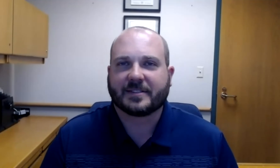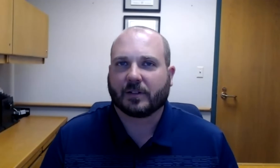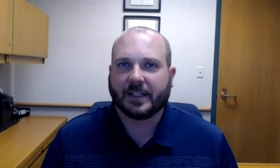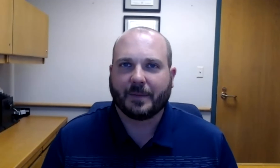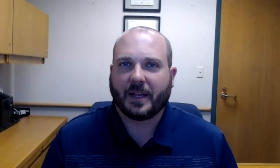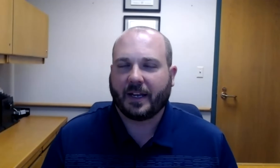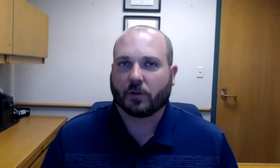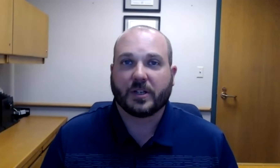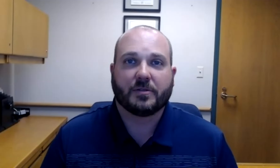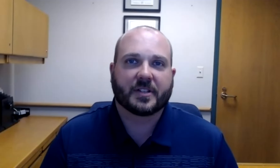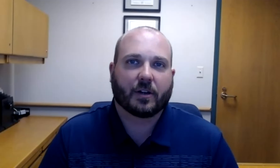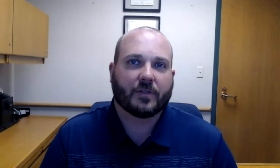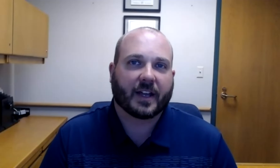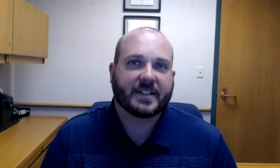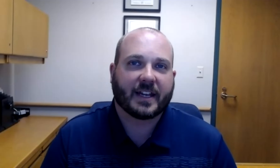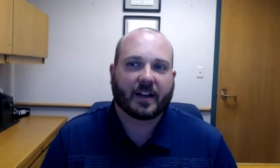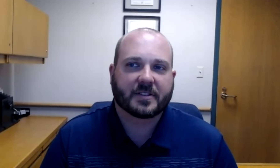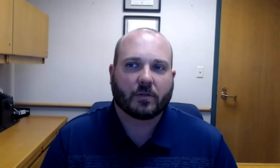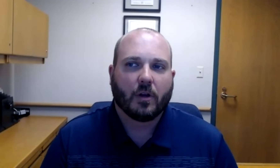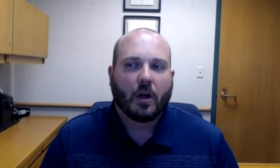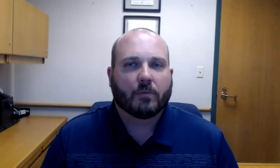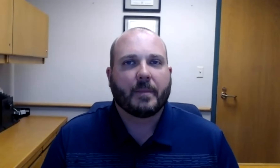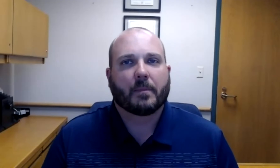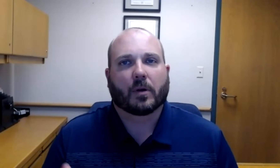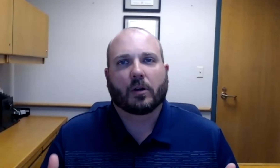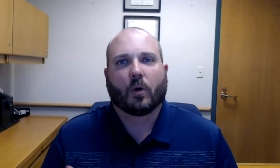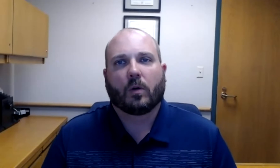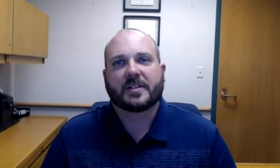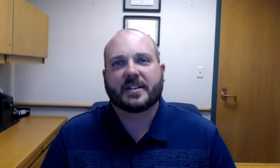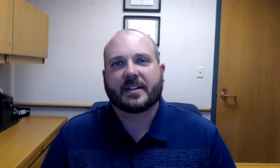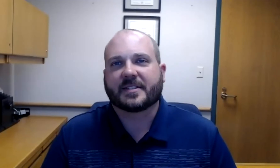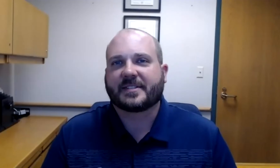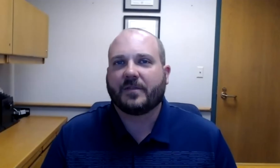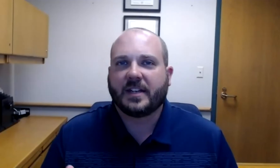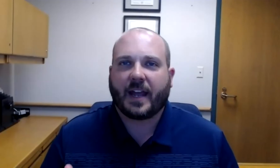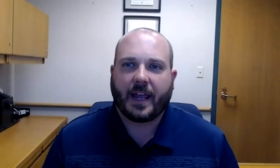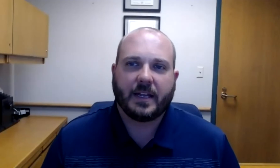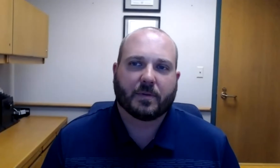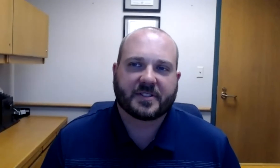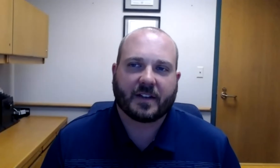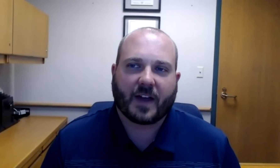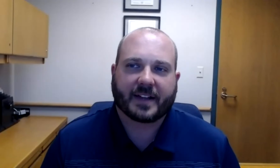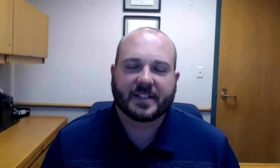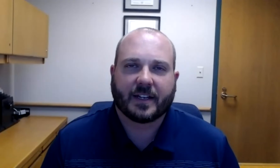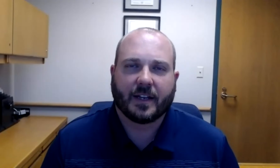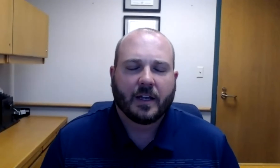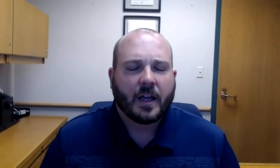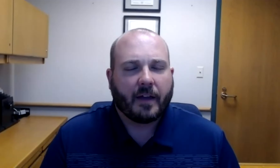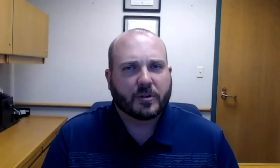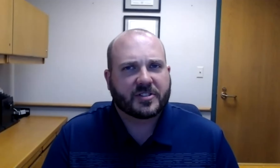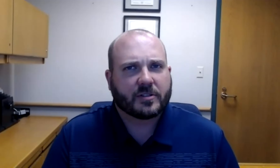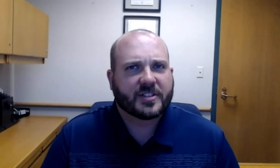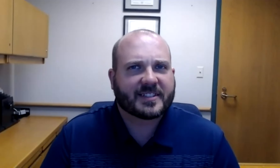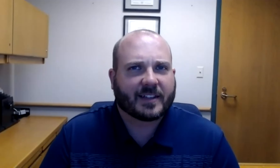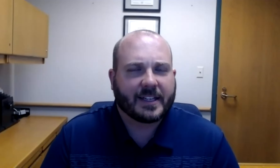that is eliminating or reducing COVID-19 on its own. Remember, our goal is to get to 70 to 80% vaccinated,